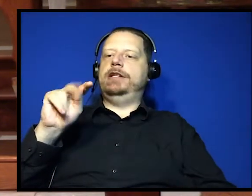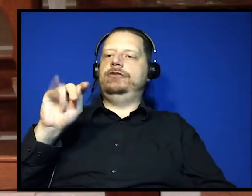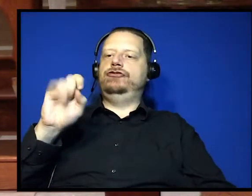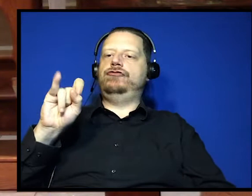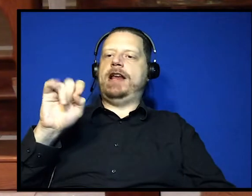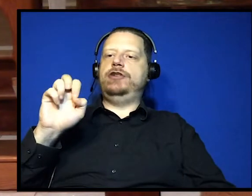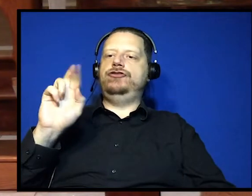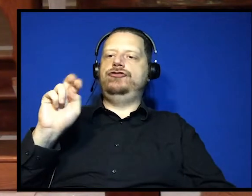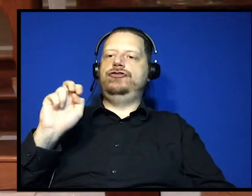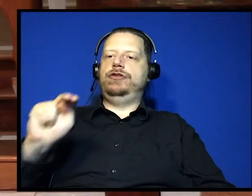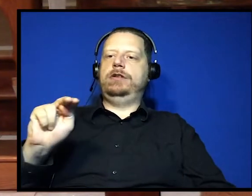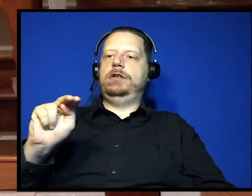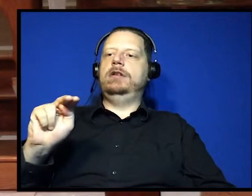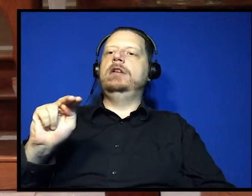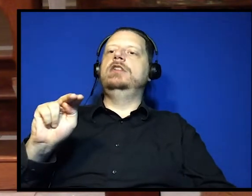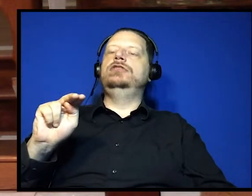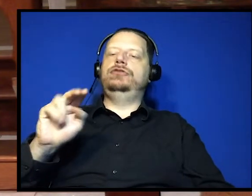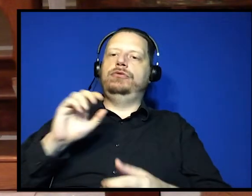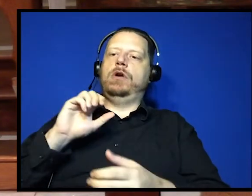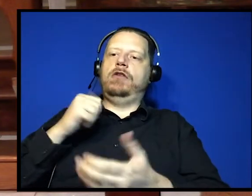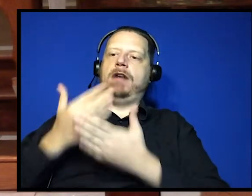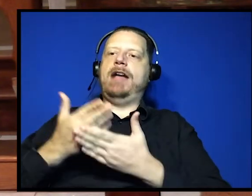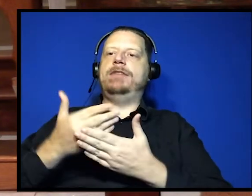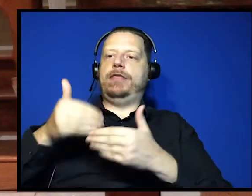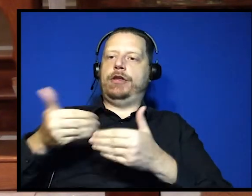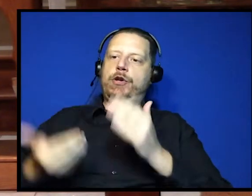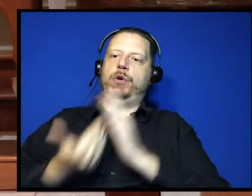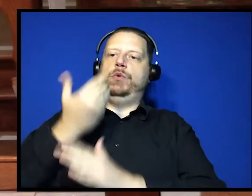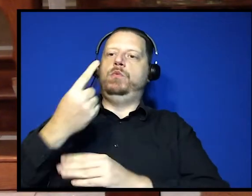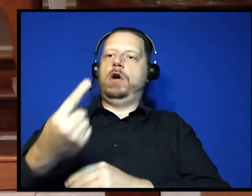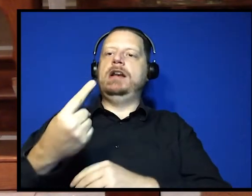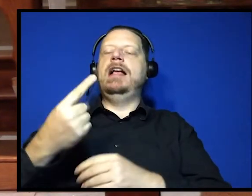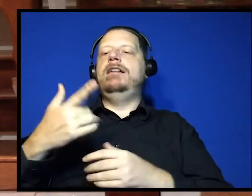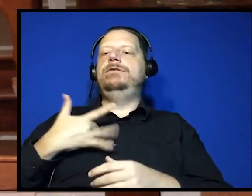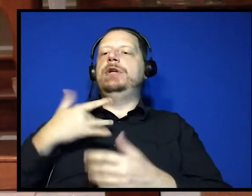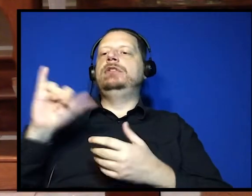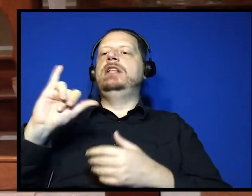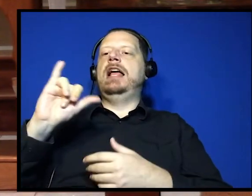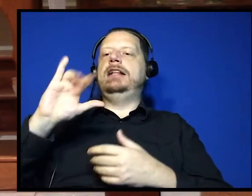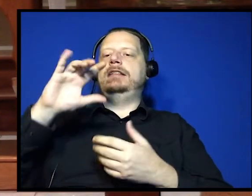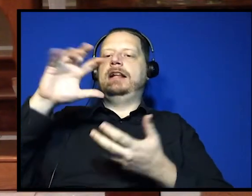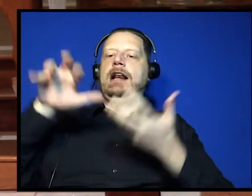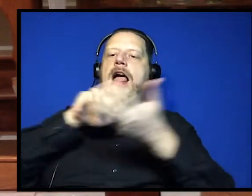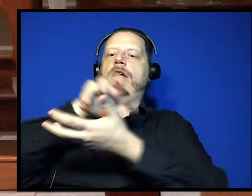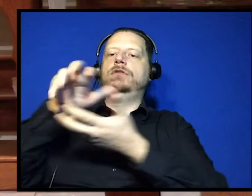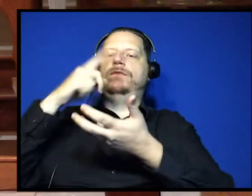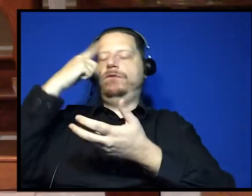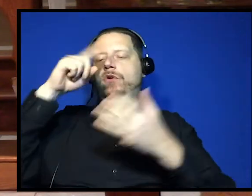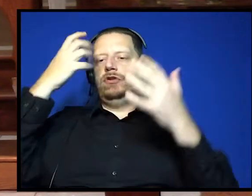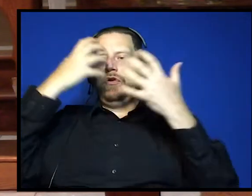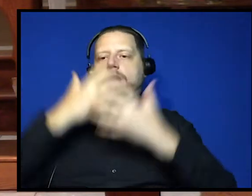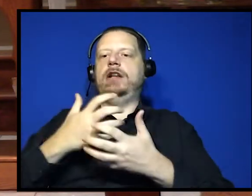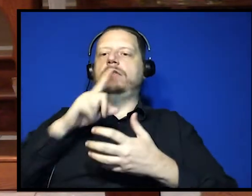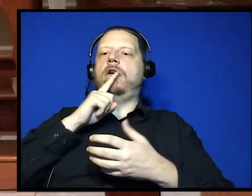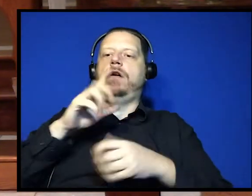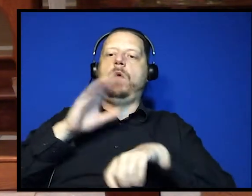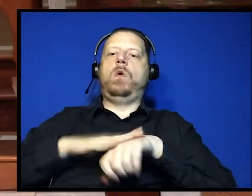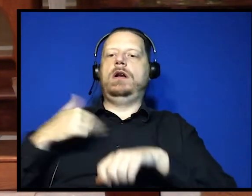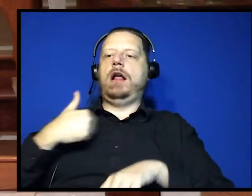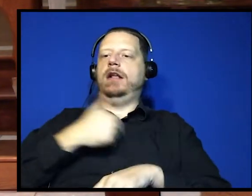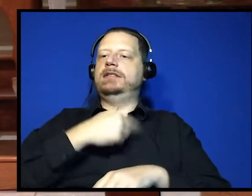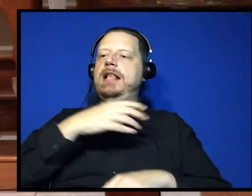it to the next one. It feels like the clouds of darkness are upon us